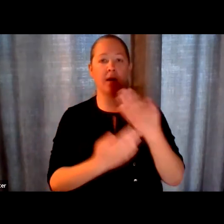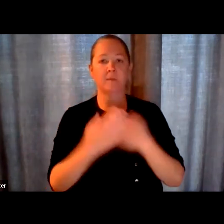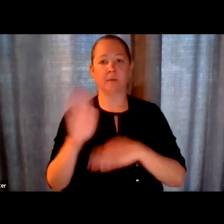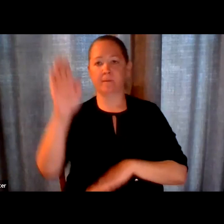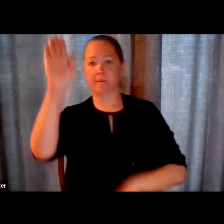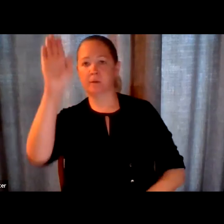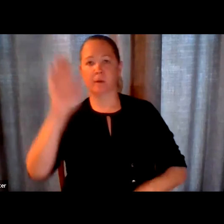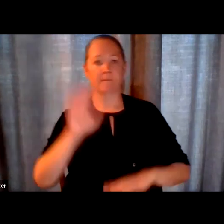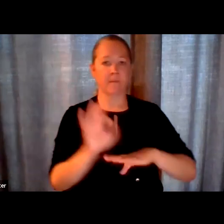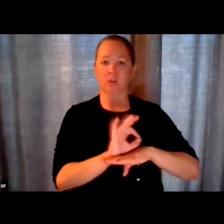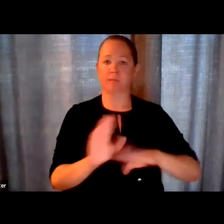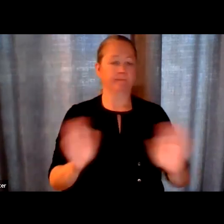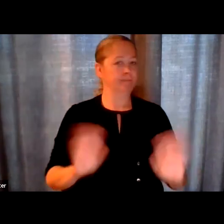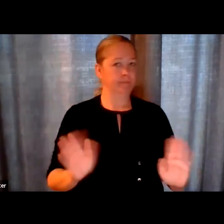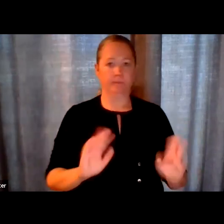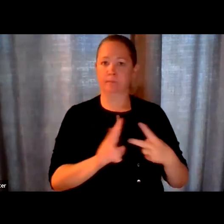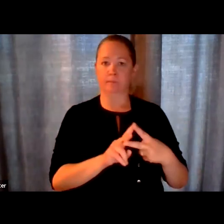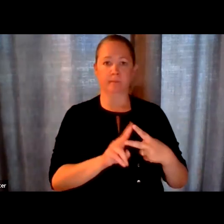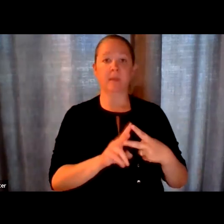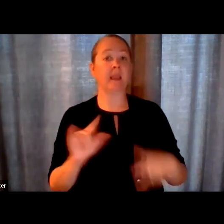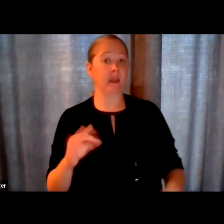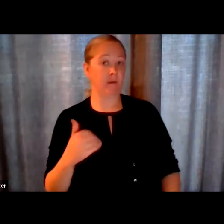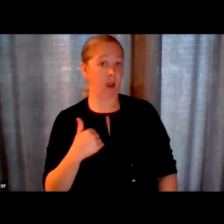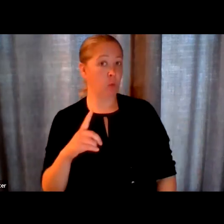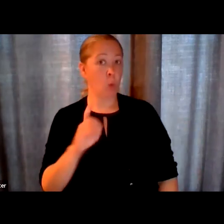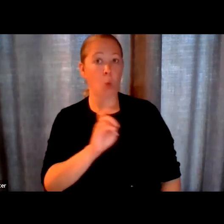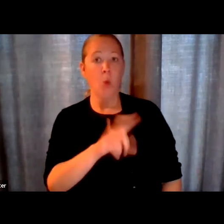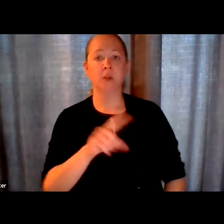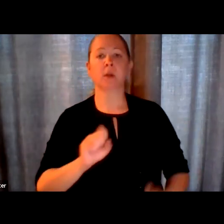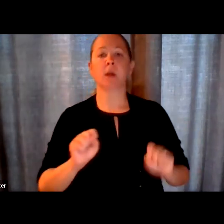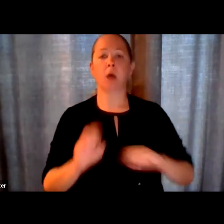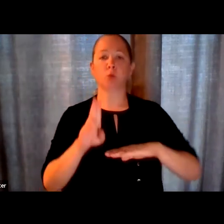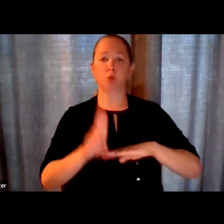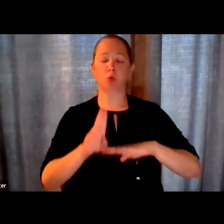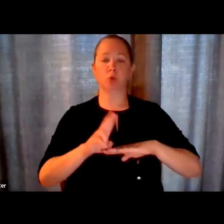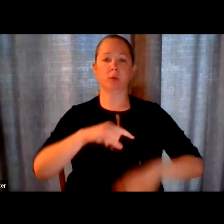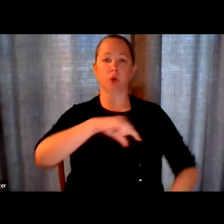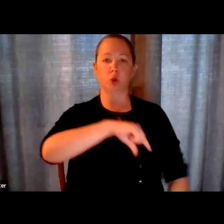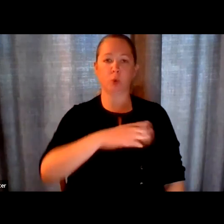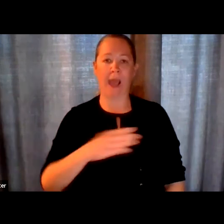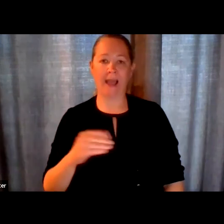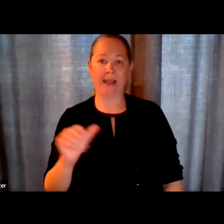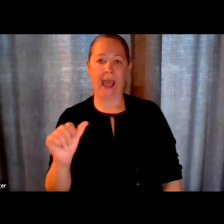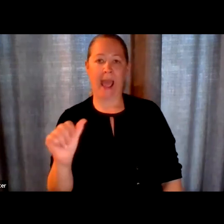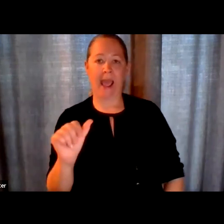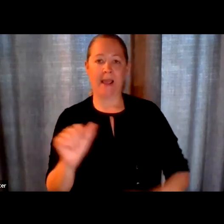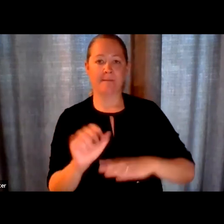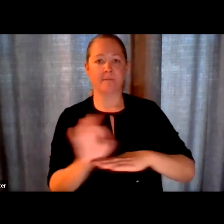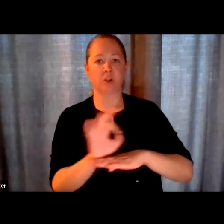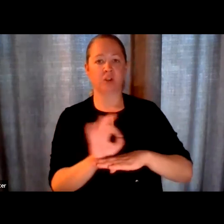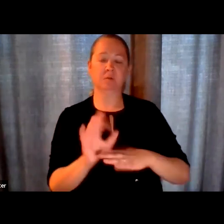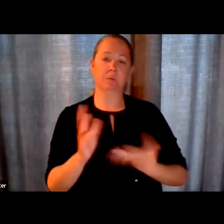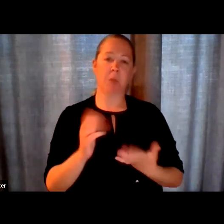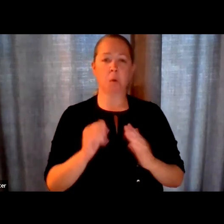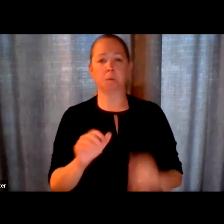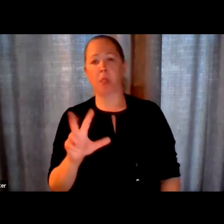have any questions, you can use the Q&A function. We'll be going over how to use that in just a minute. We're going to give it about 30 more seconds before